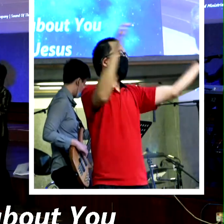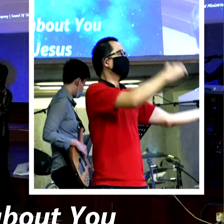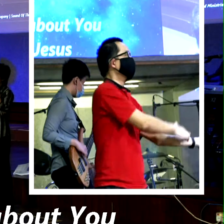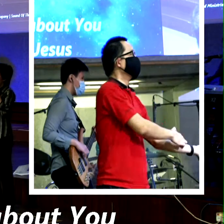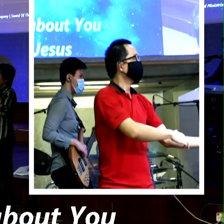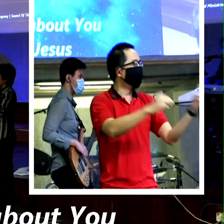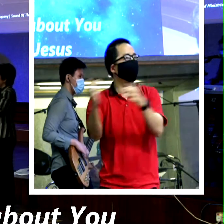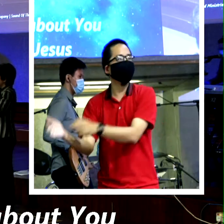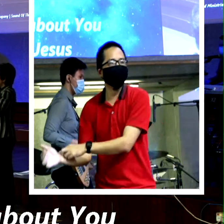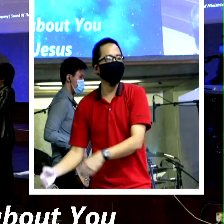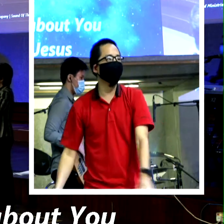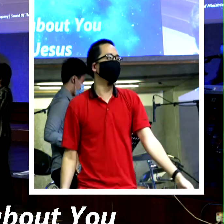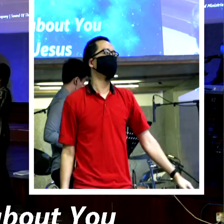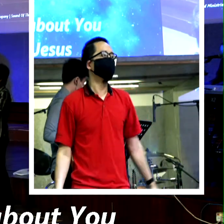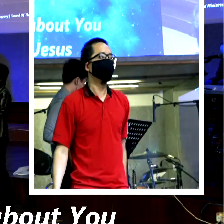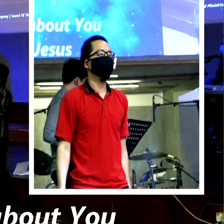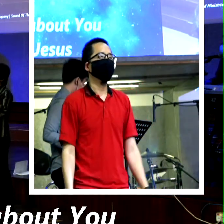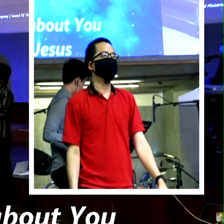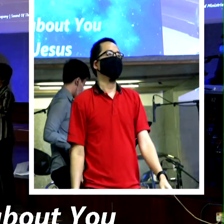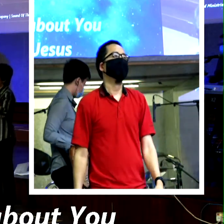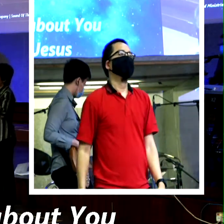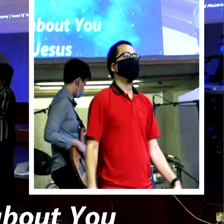about you. It's all about you.